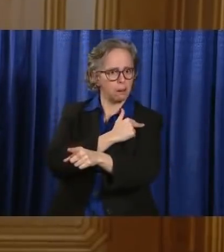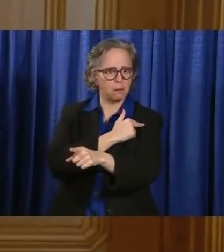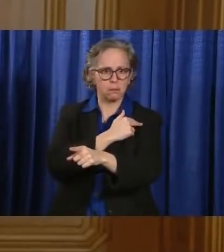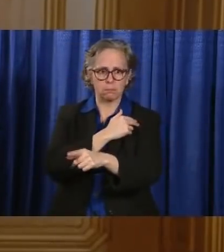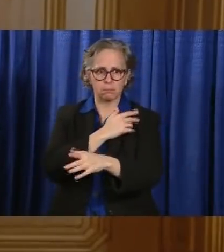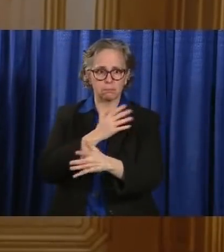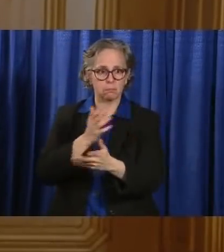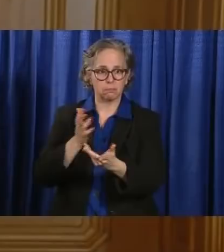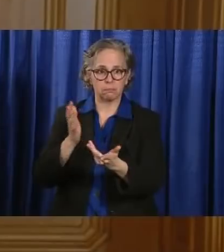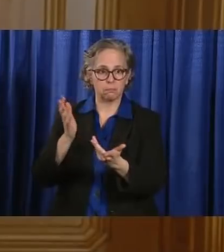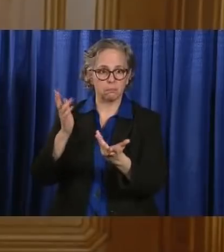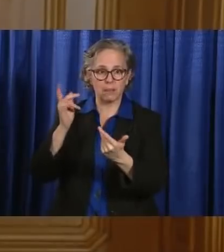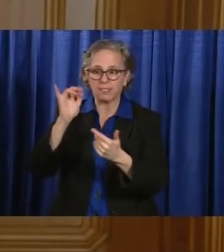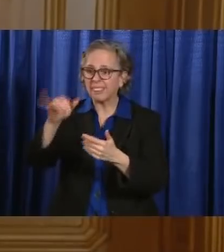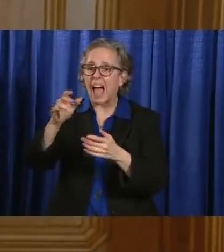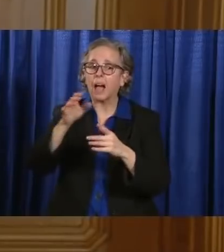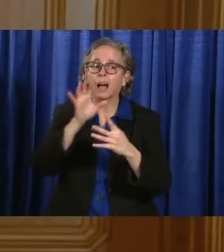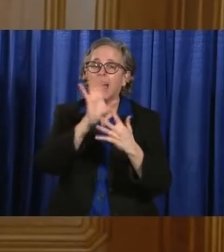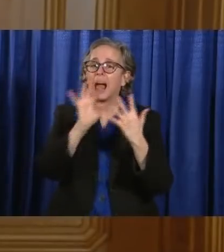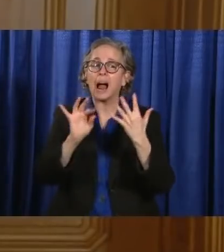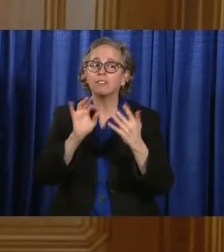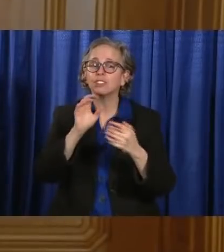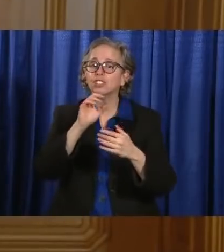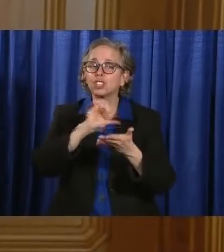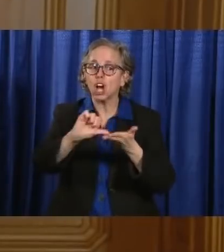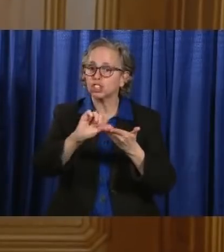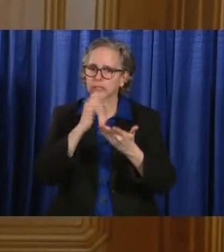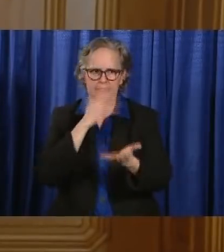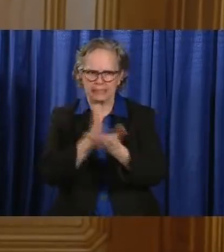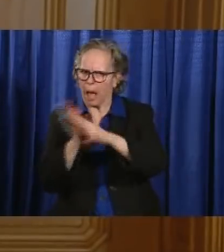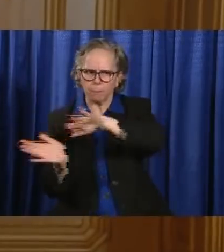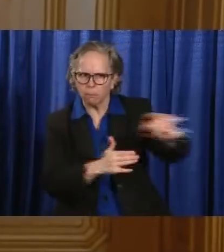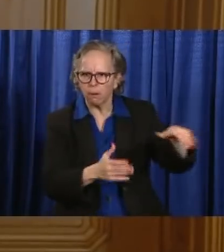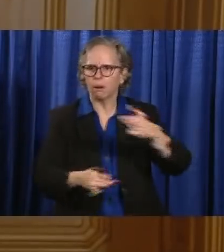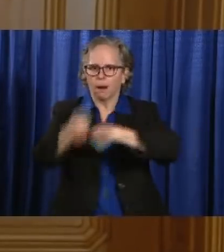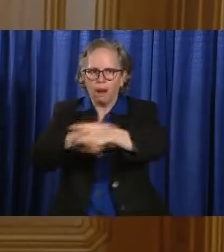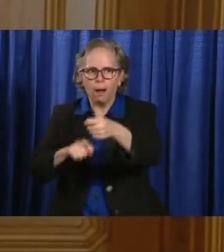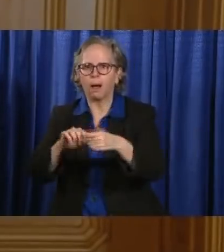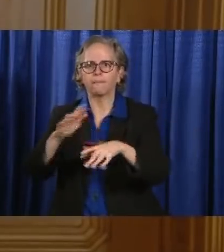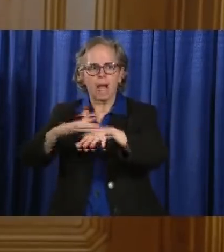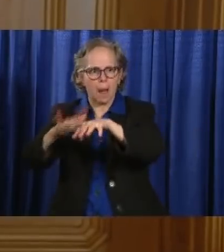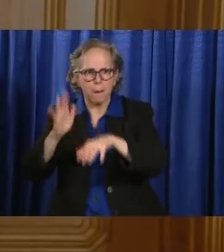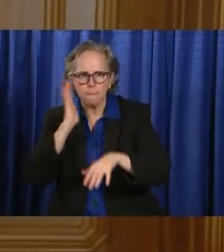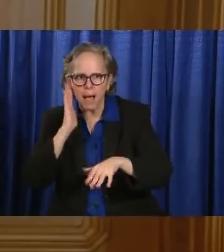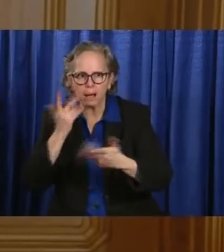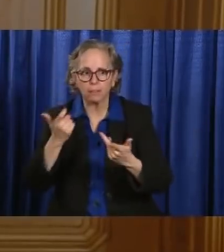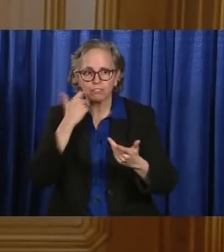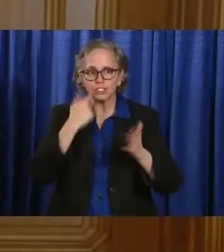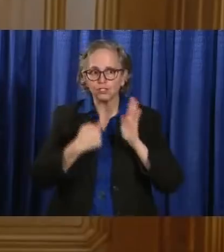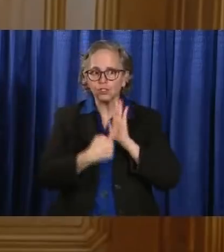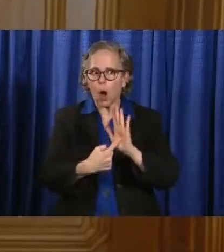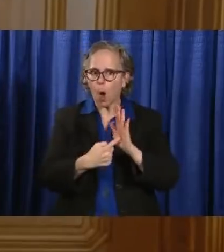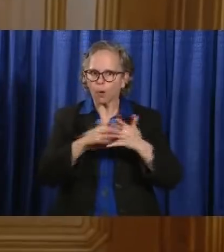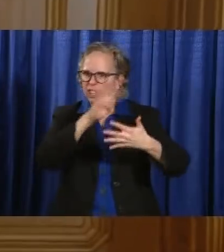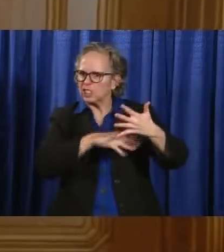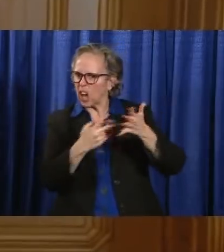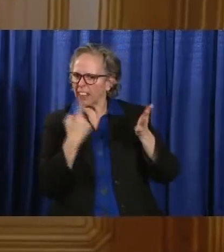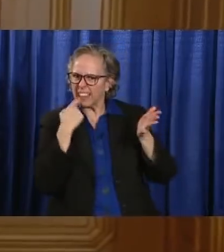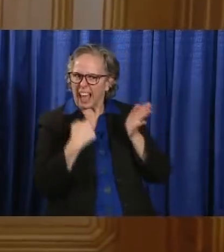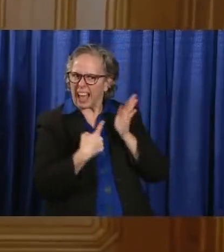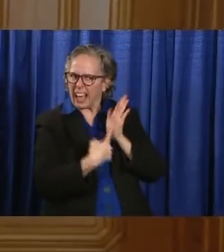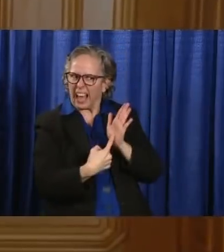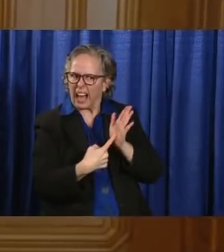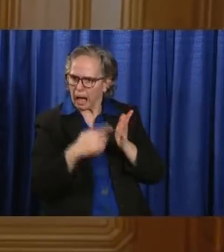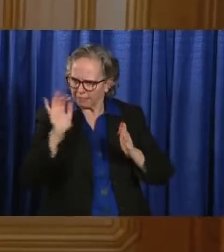we issued some time ago. That has had a benefit. We showed you a chart a little while ago that showed